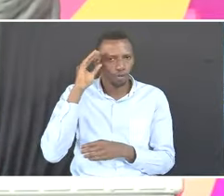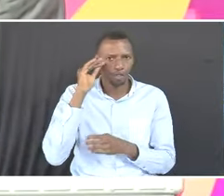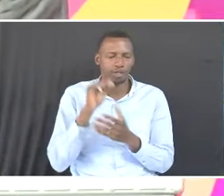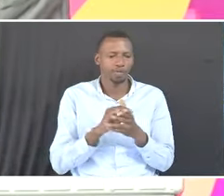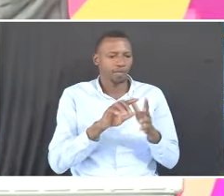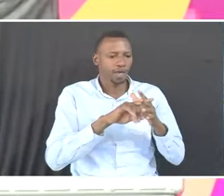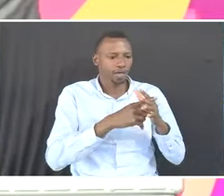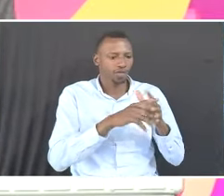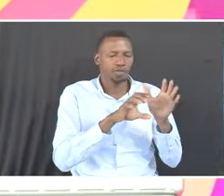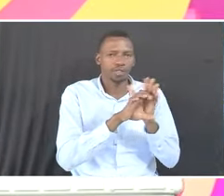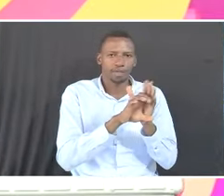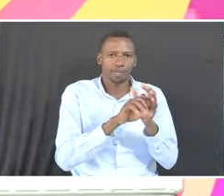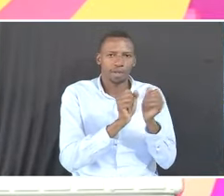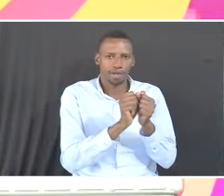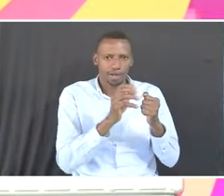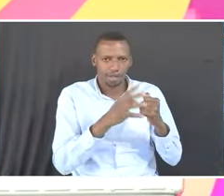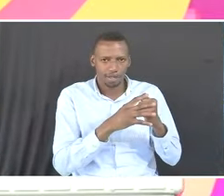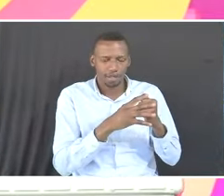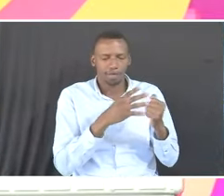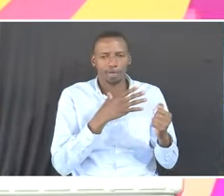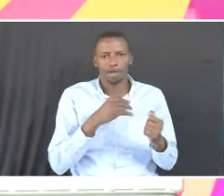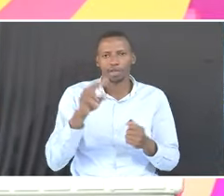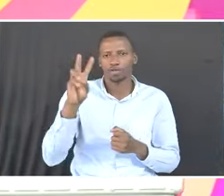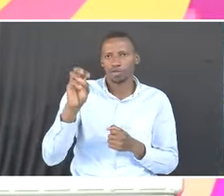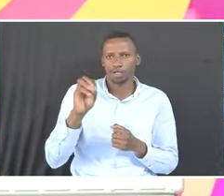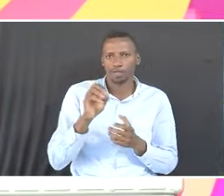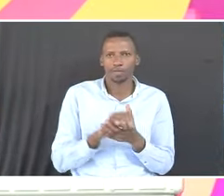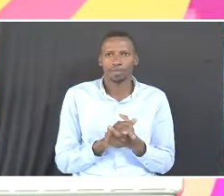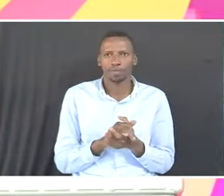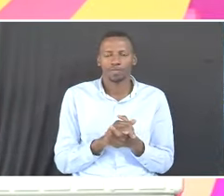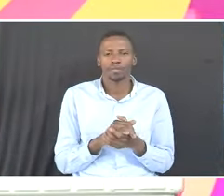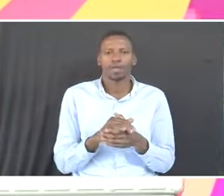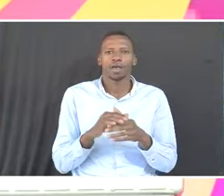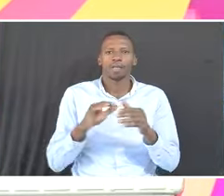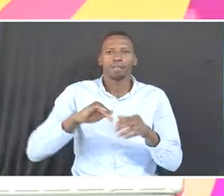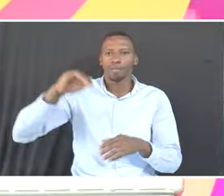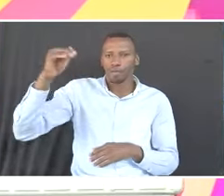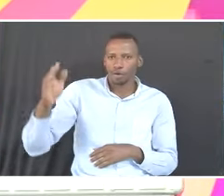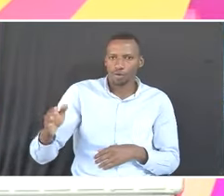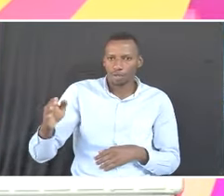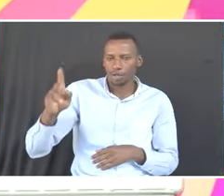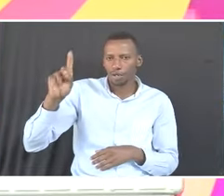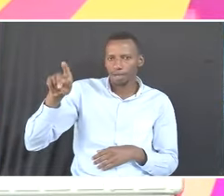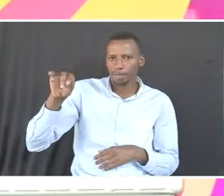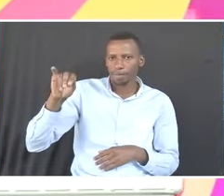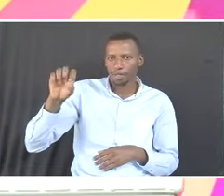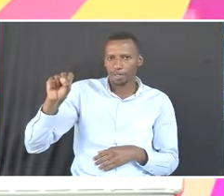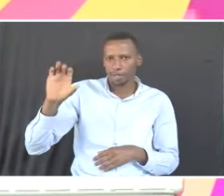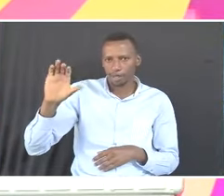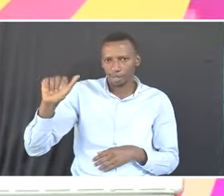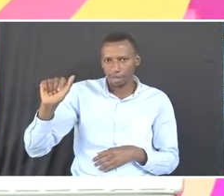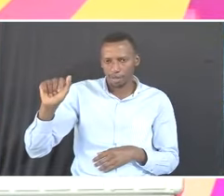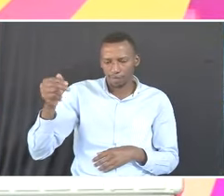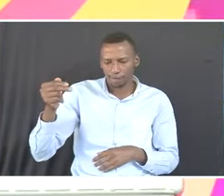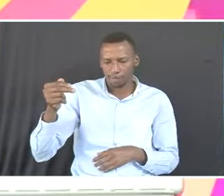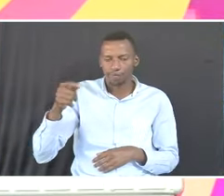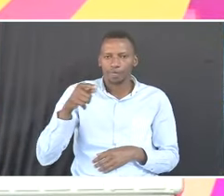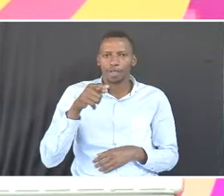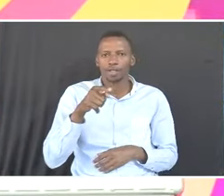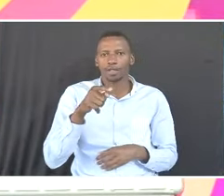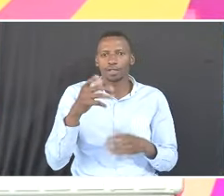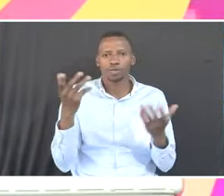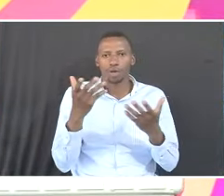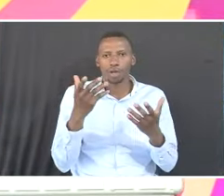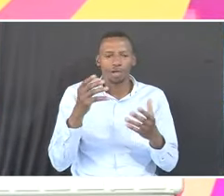20. Mount Nebo, which is also Mount Pisgah, this is where Moses viewed the promised